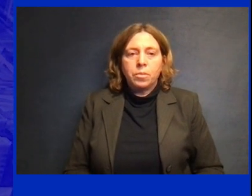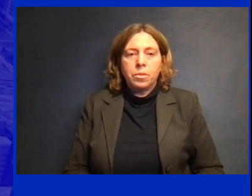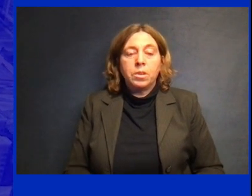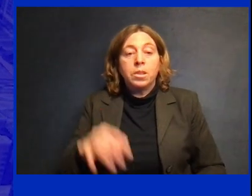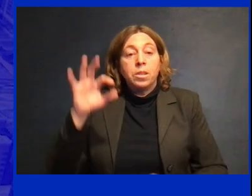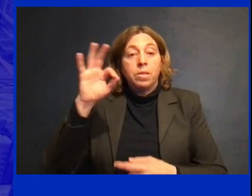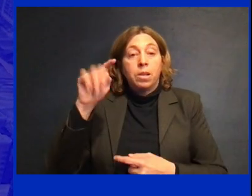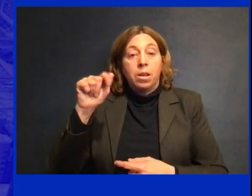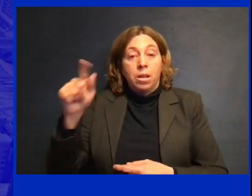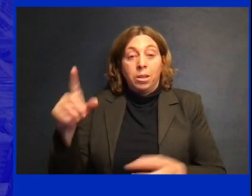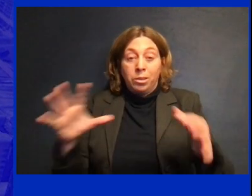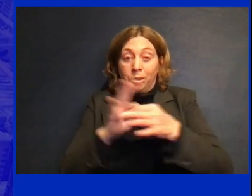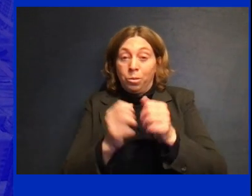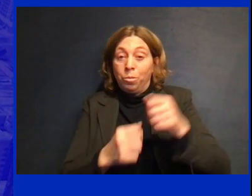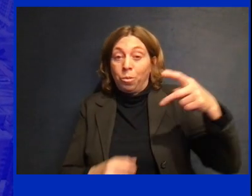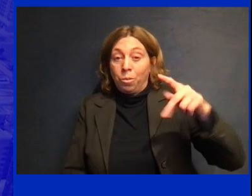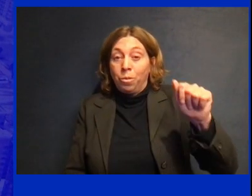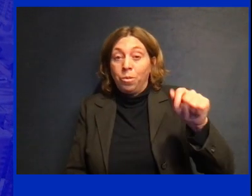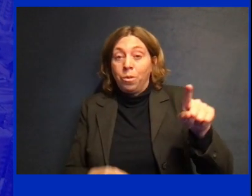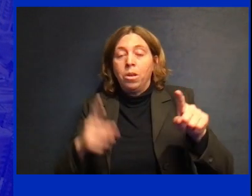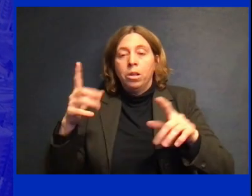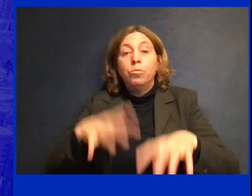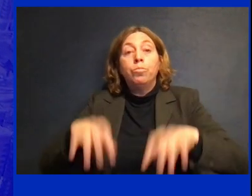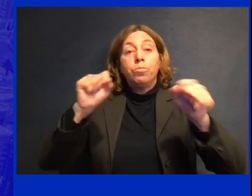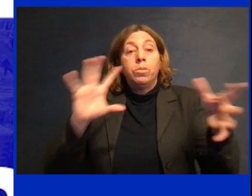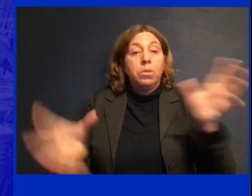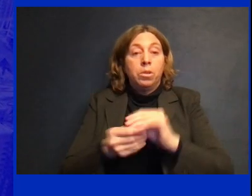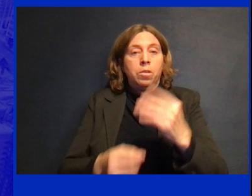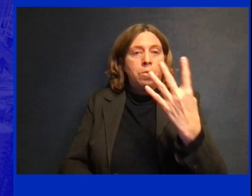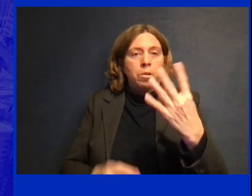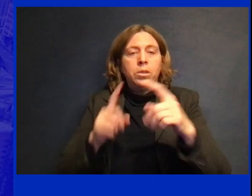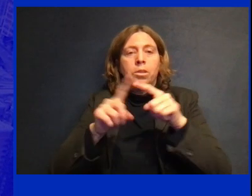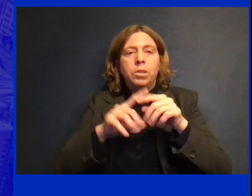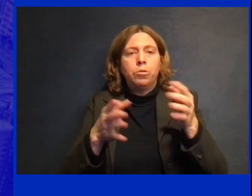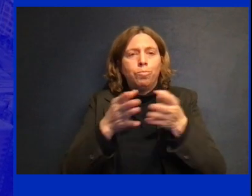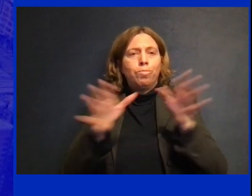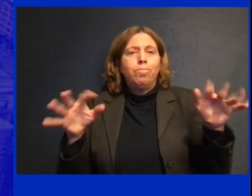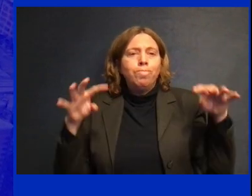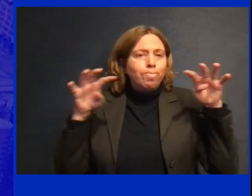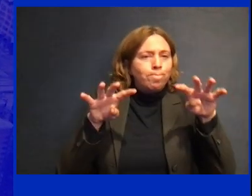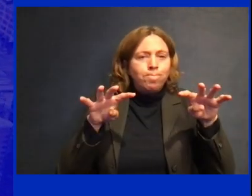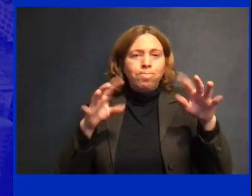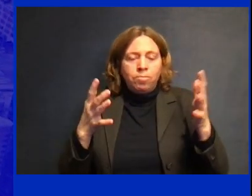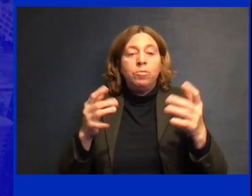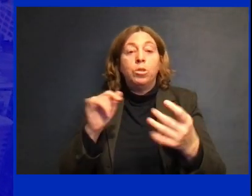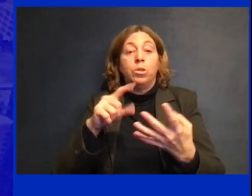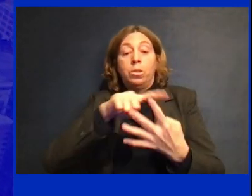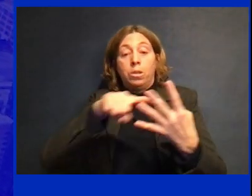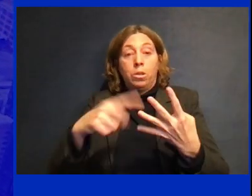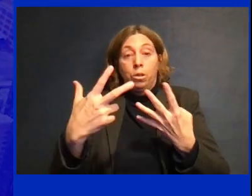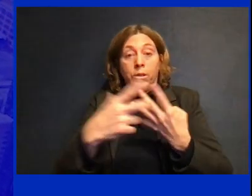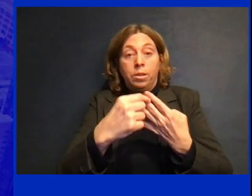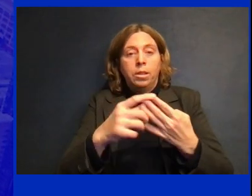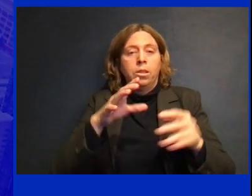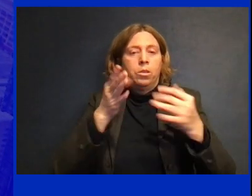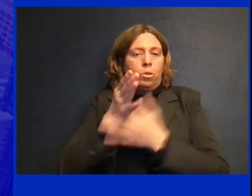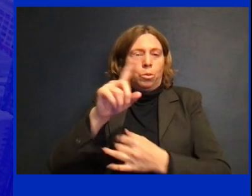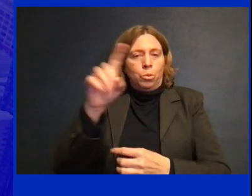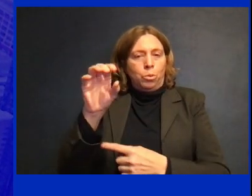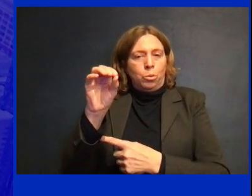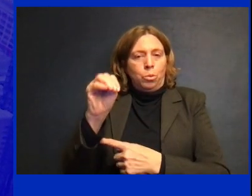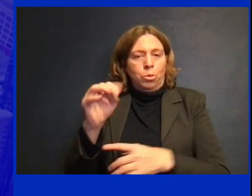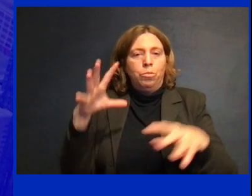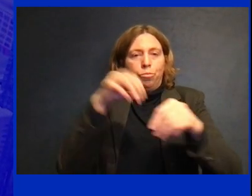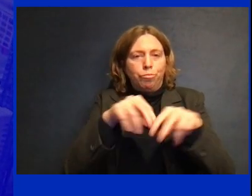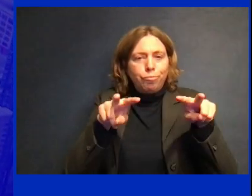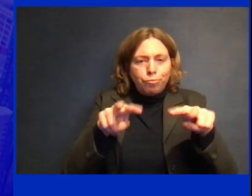The FTA, in coordination with the Port Authority, will be hosting a total of 4 public hearings, 3 virtual via the